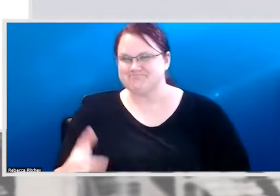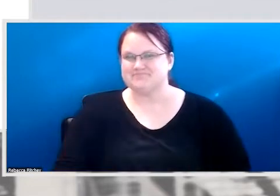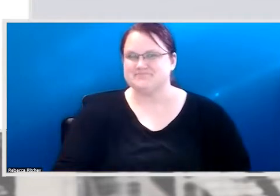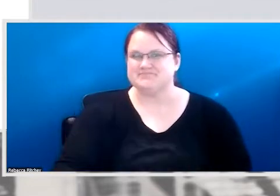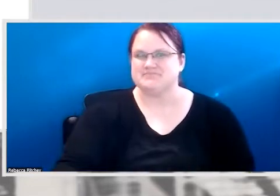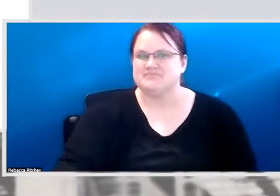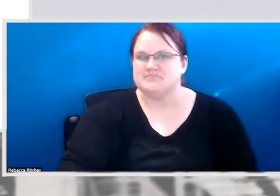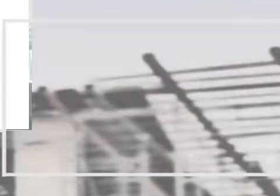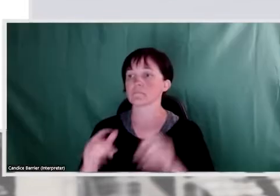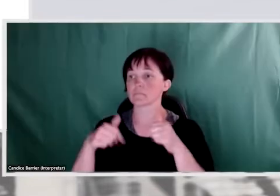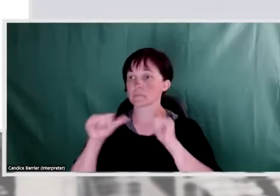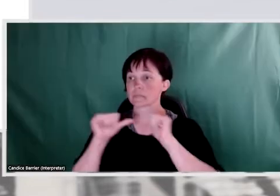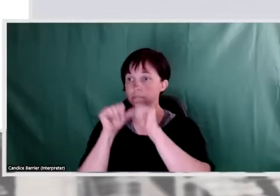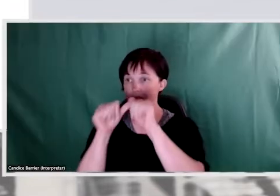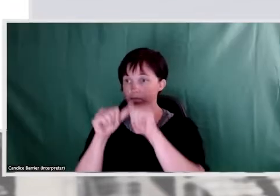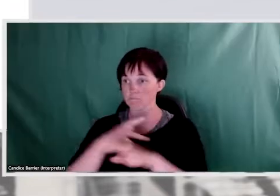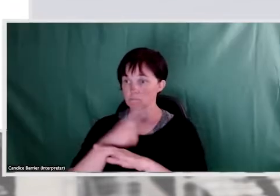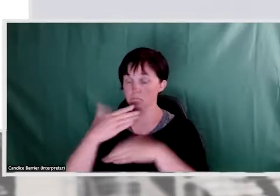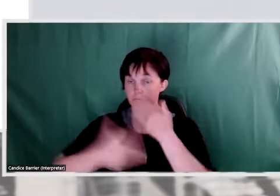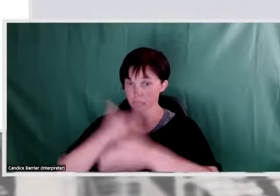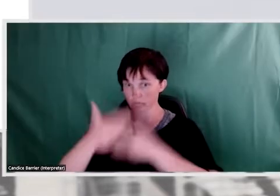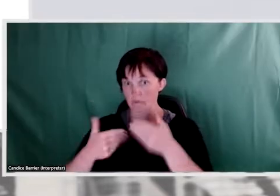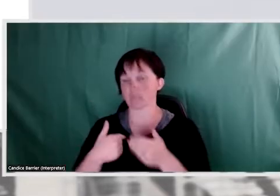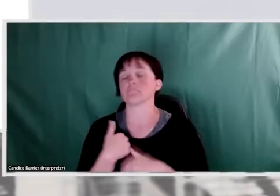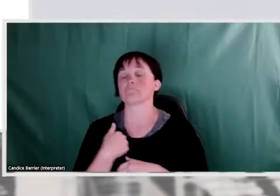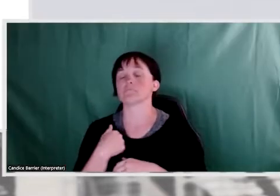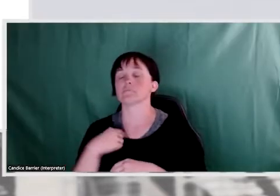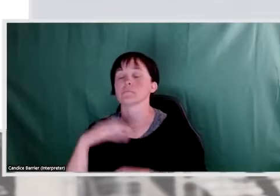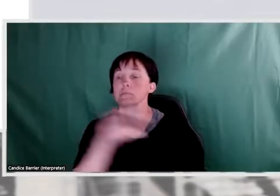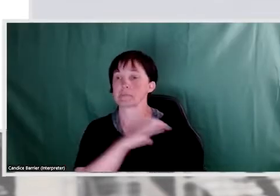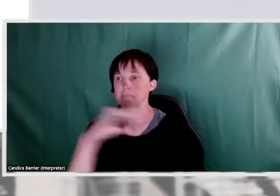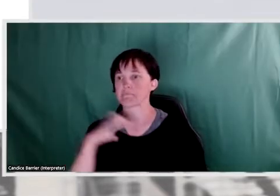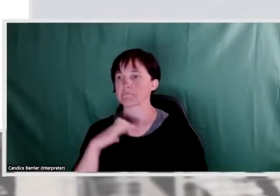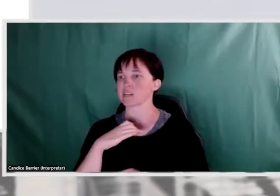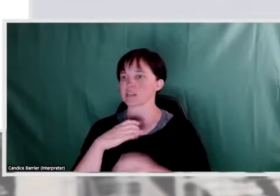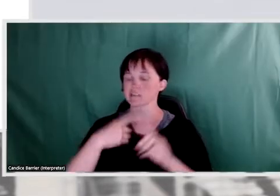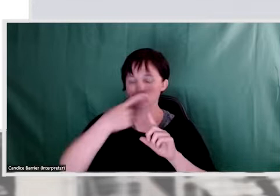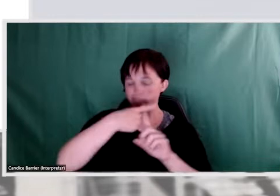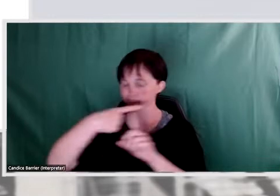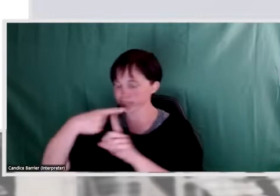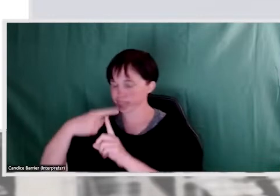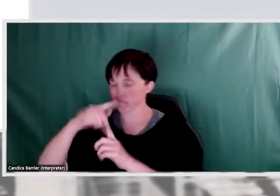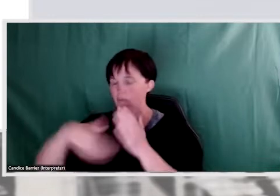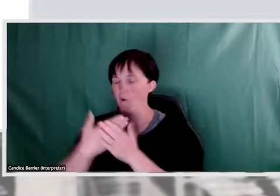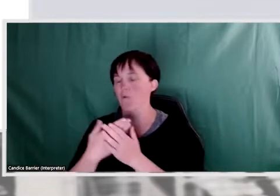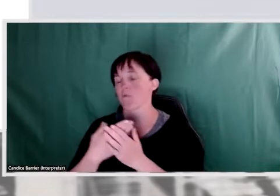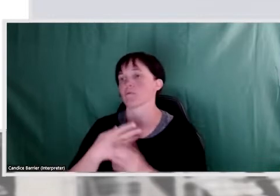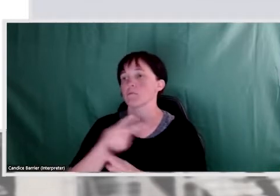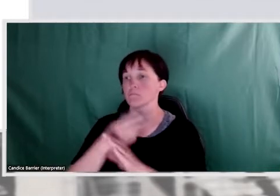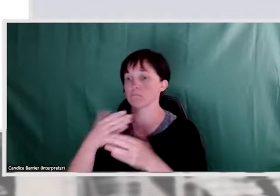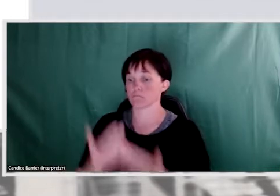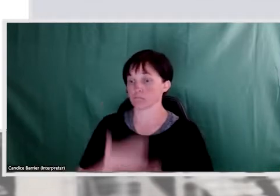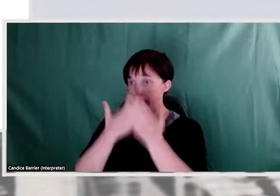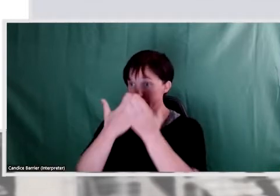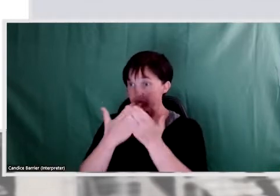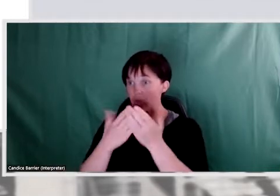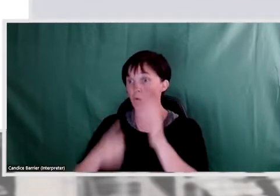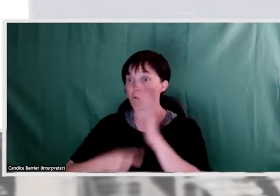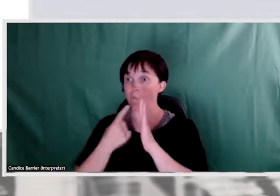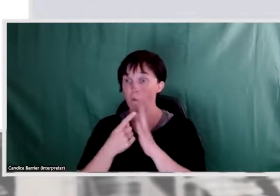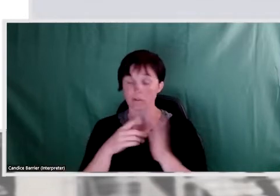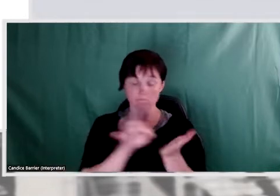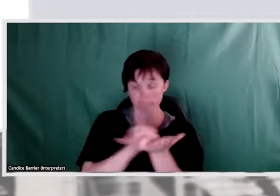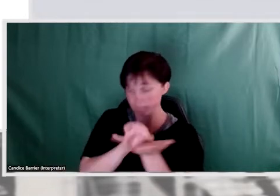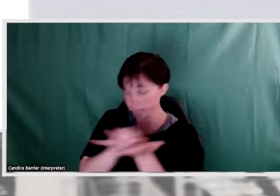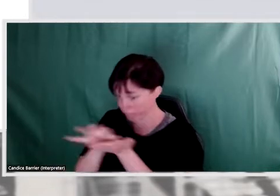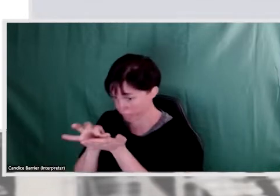that same capital program facilitation committee is scoring all of the proposals as well. So once the proposals are scored in September,